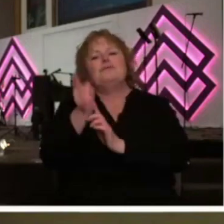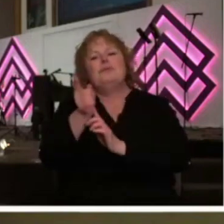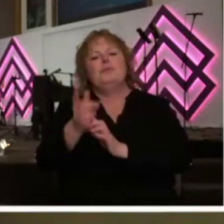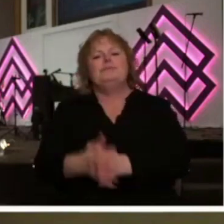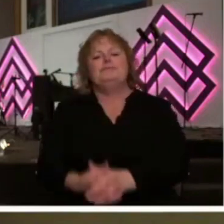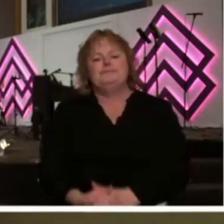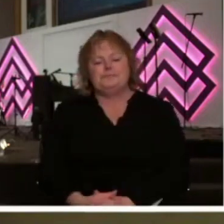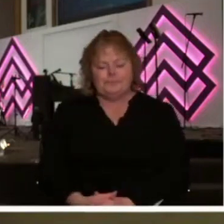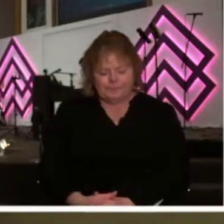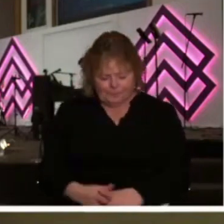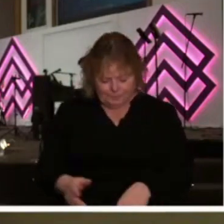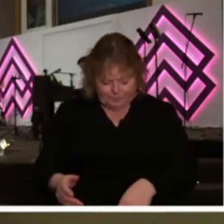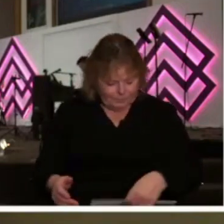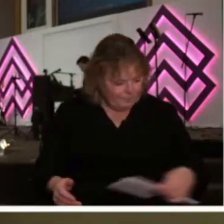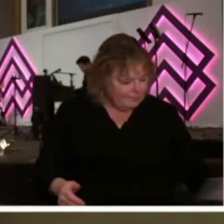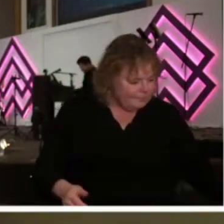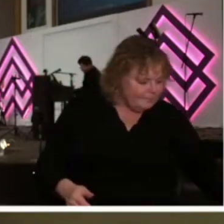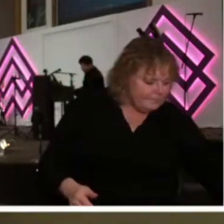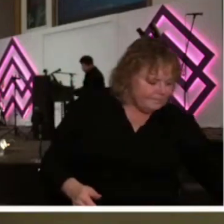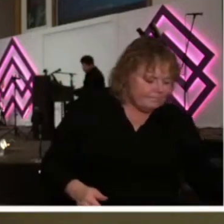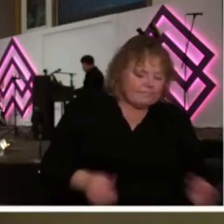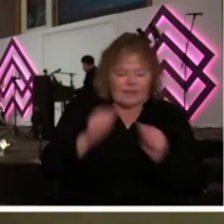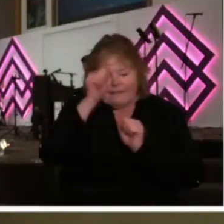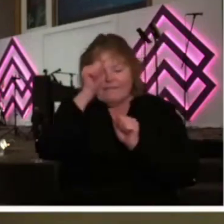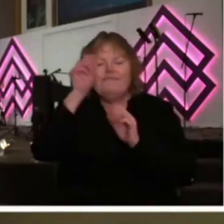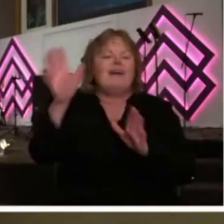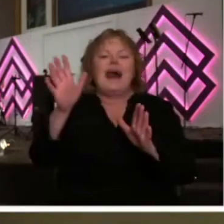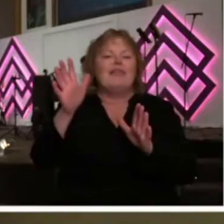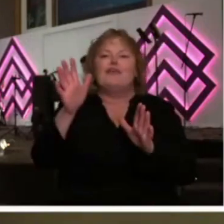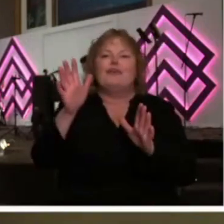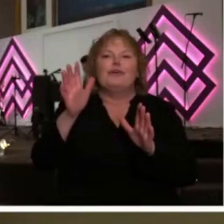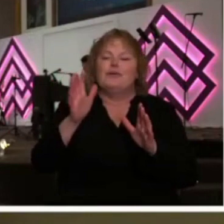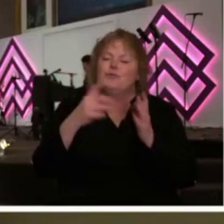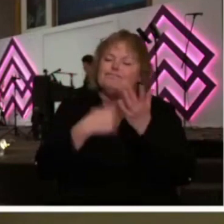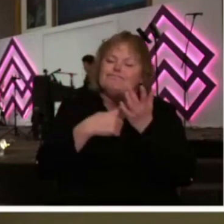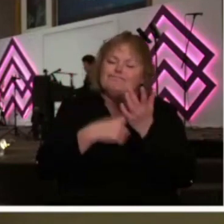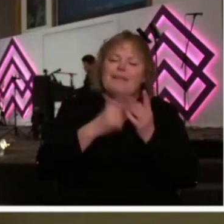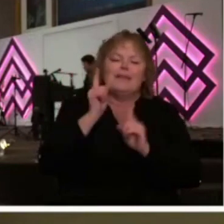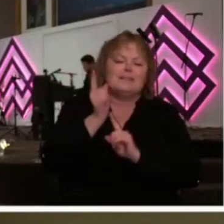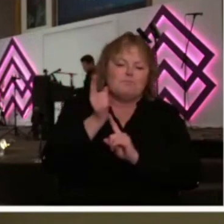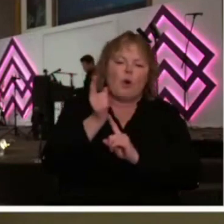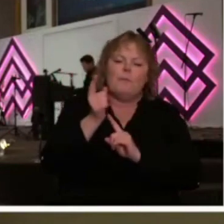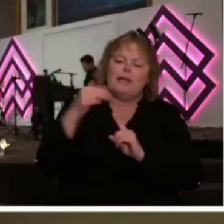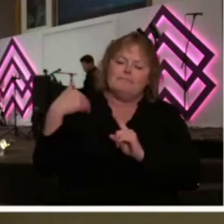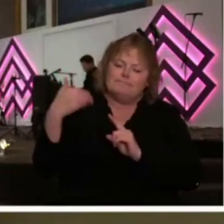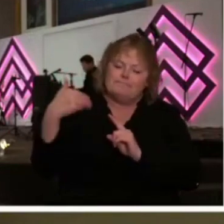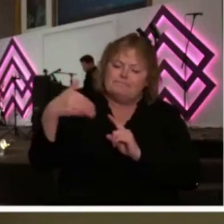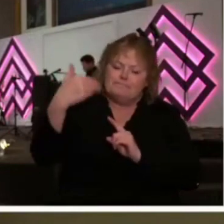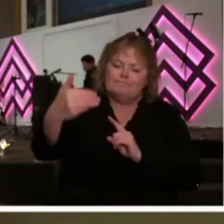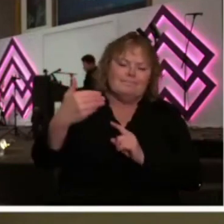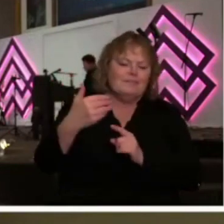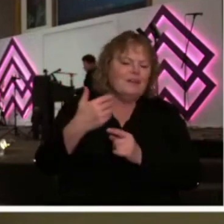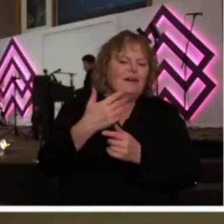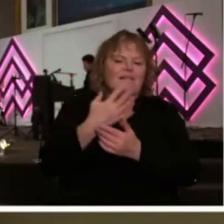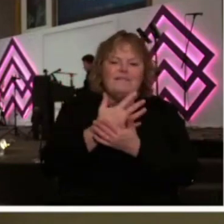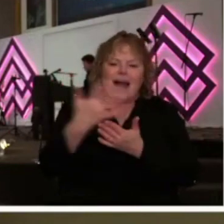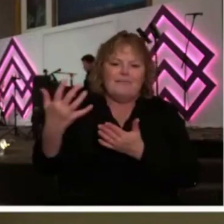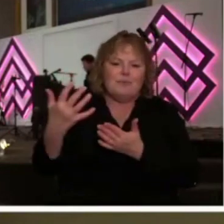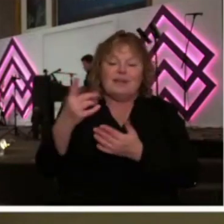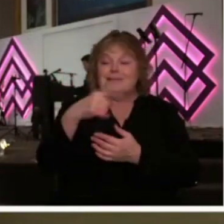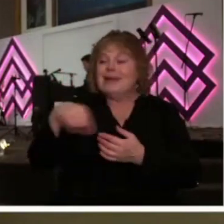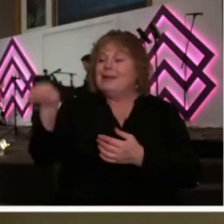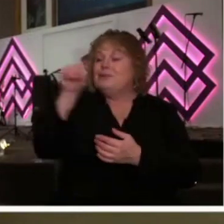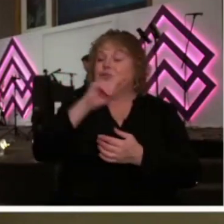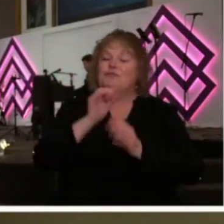moment? Father, we've been leading up to this moment for weeks, and your people have been faithful, and they've been attentive, and they've